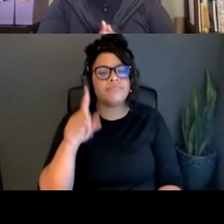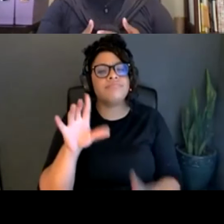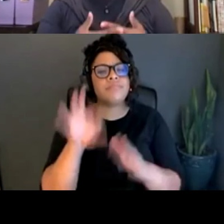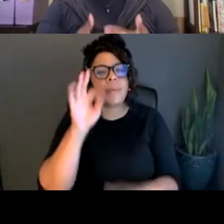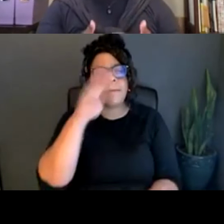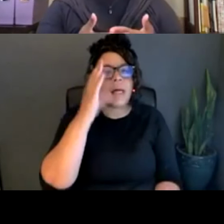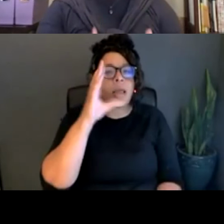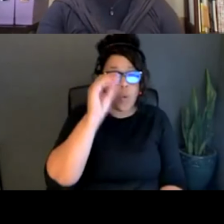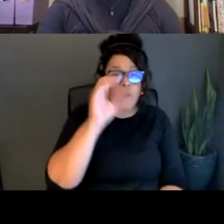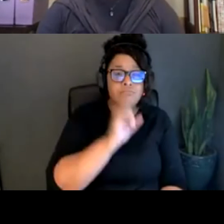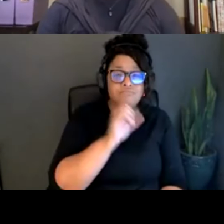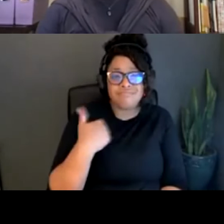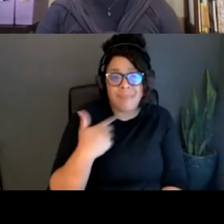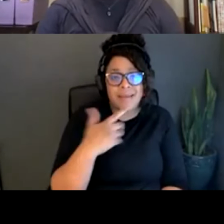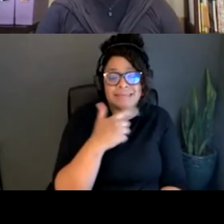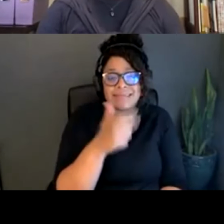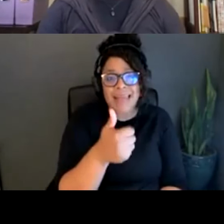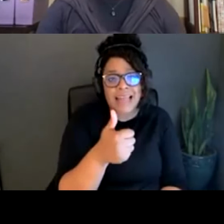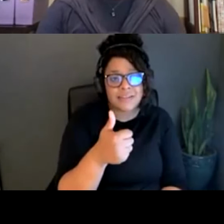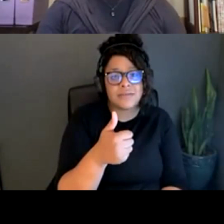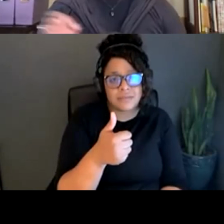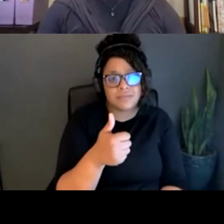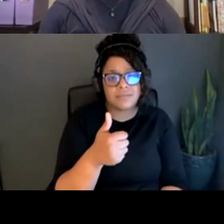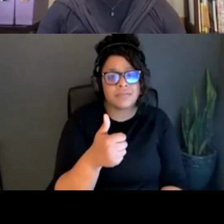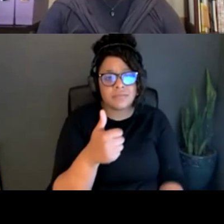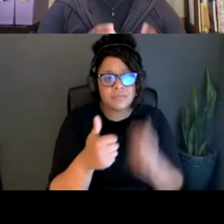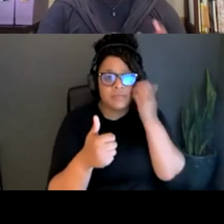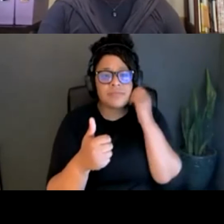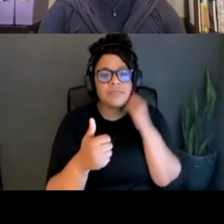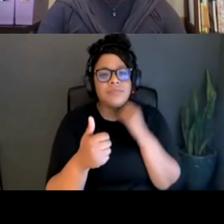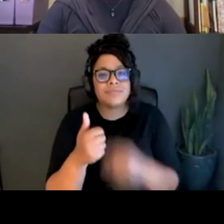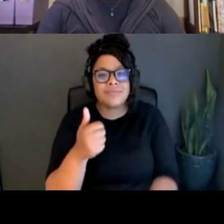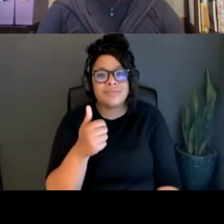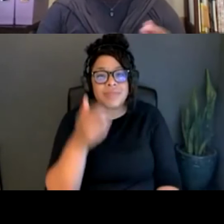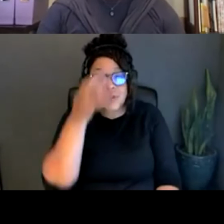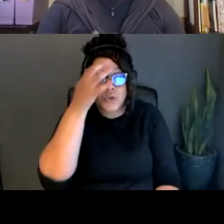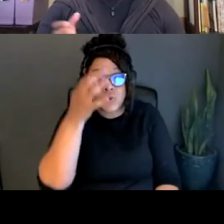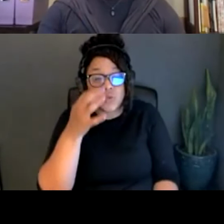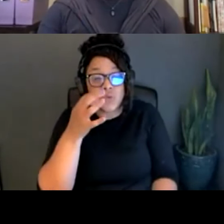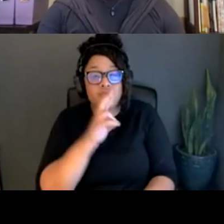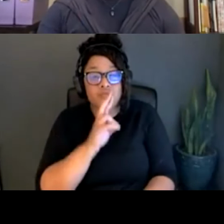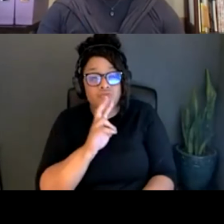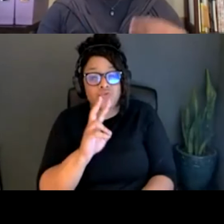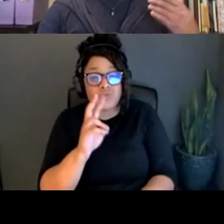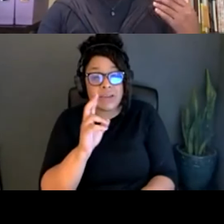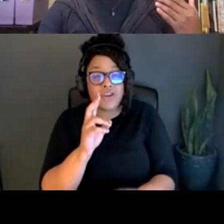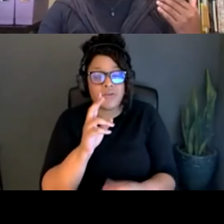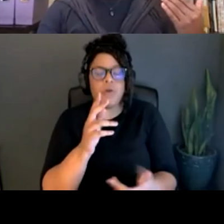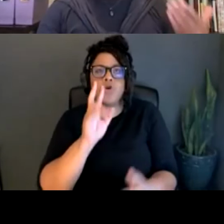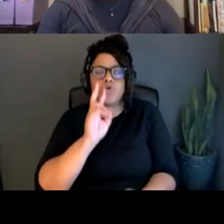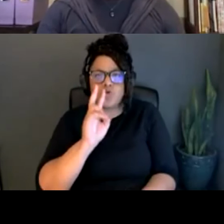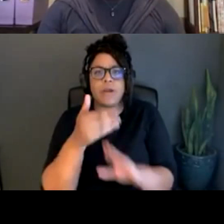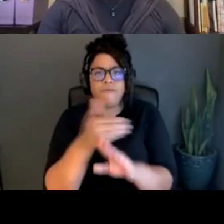boys as young as 10 years old, just 2 years shy of early childhood, which is pre-K 3rd grade.